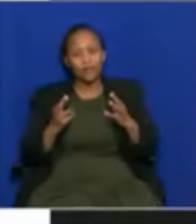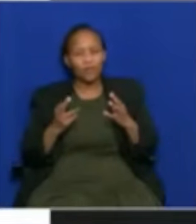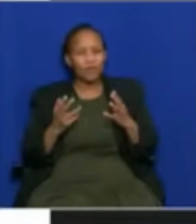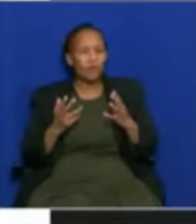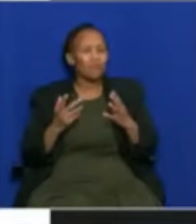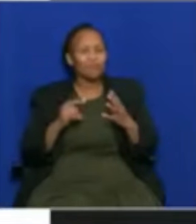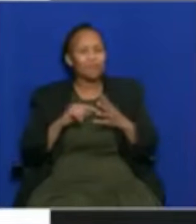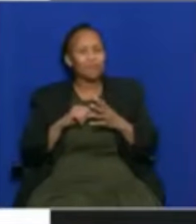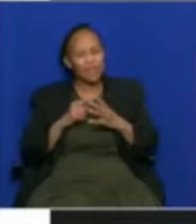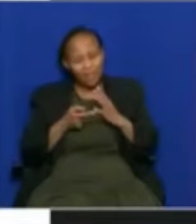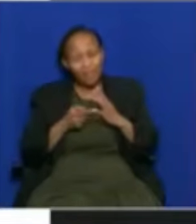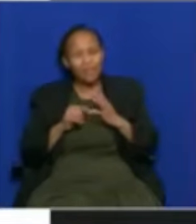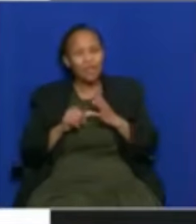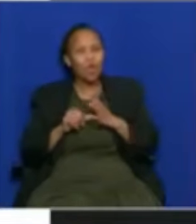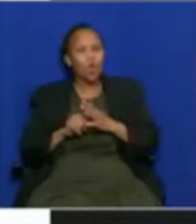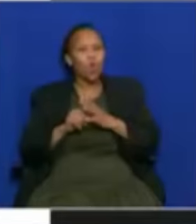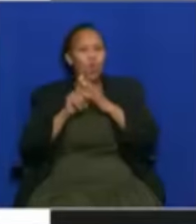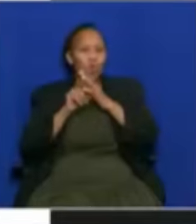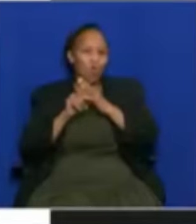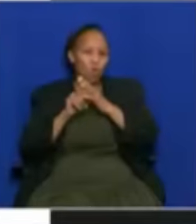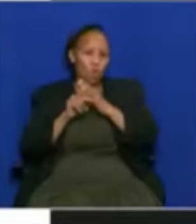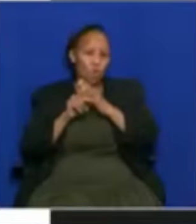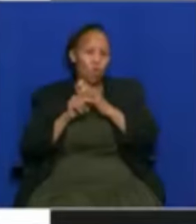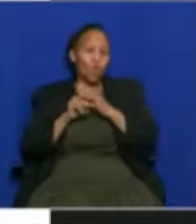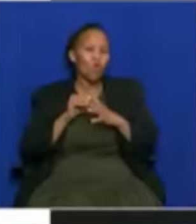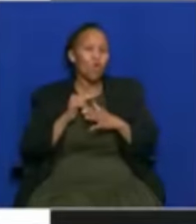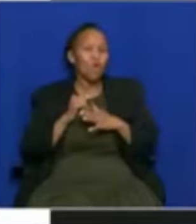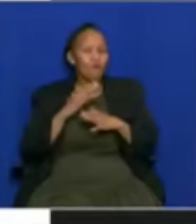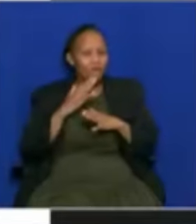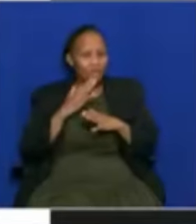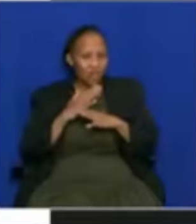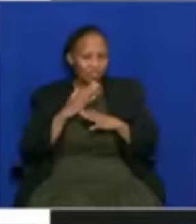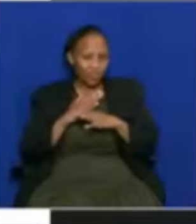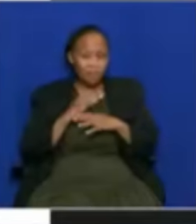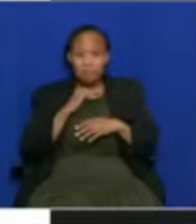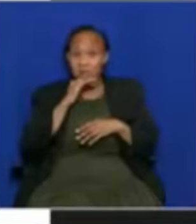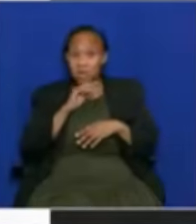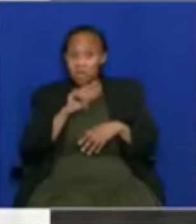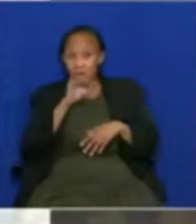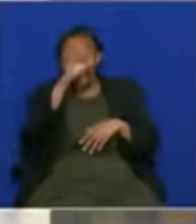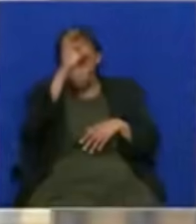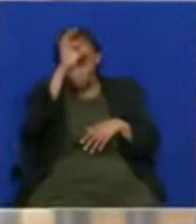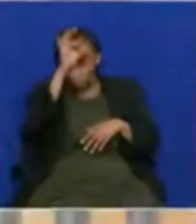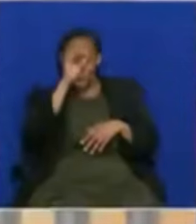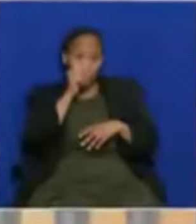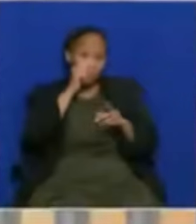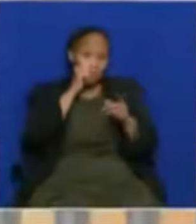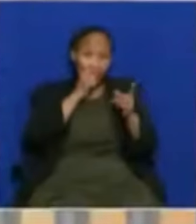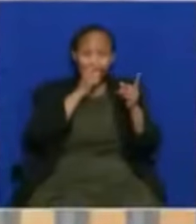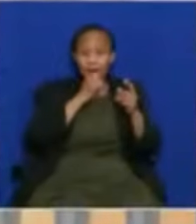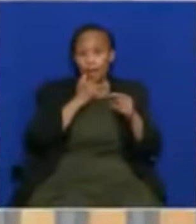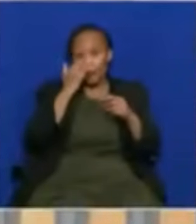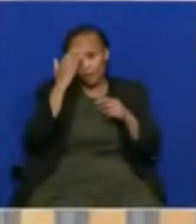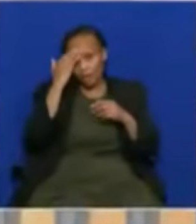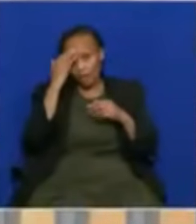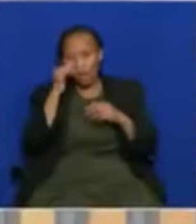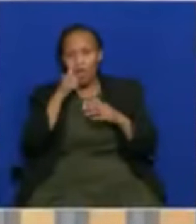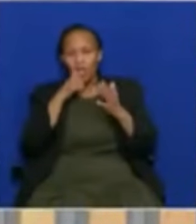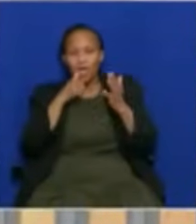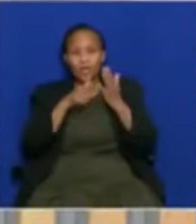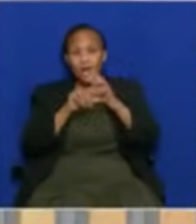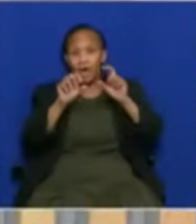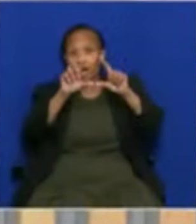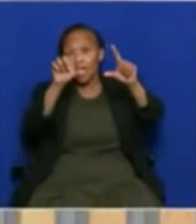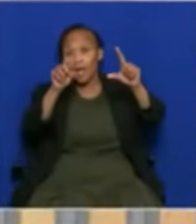functions. Yes, sir. Not you are a career policeman. You know what the letterhead of SAPS says. You know what this